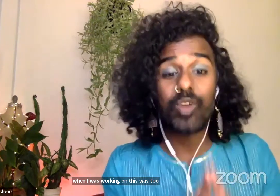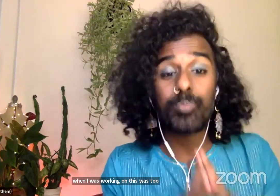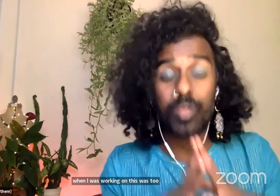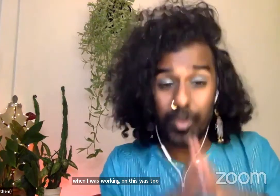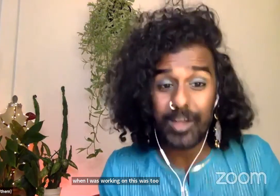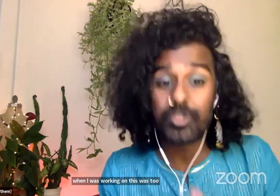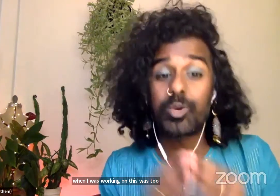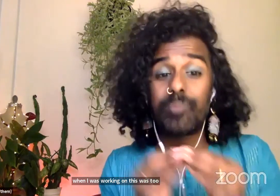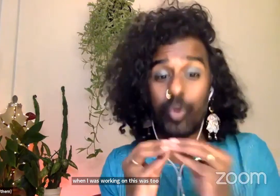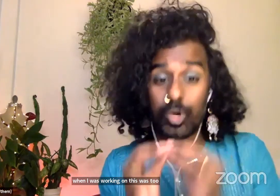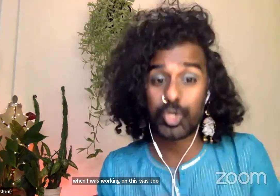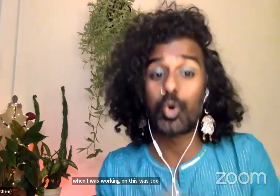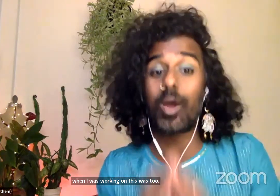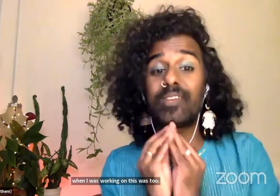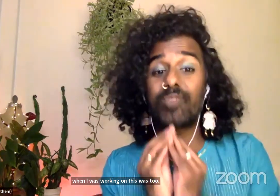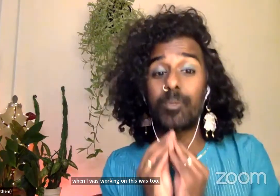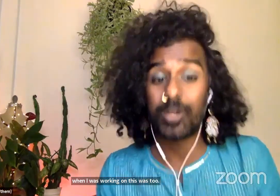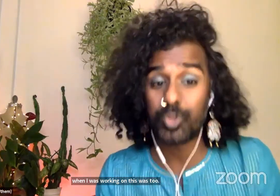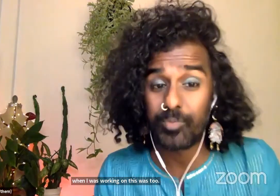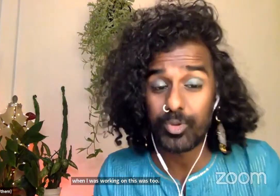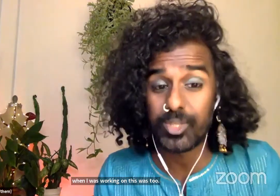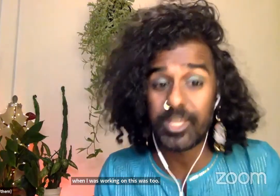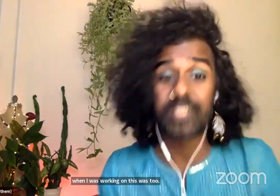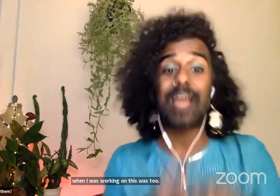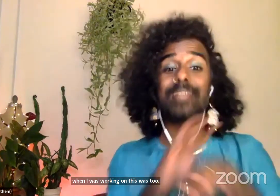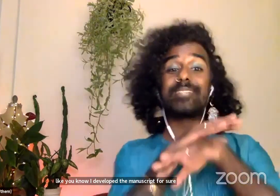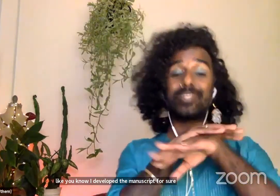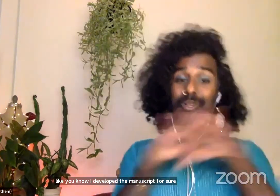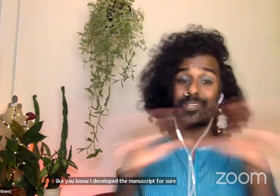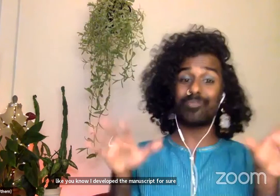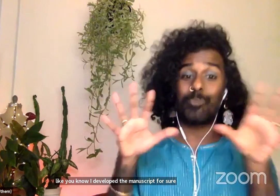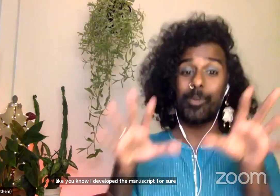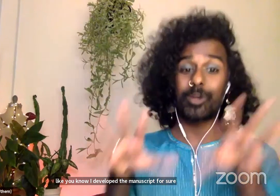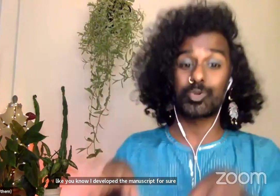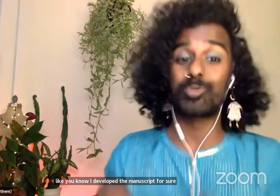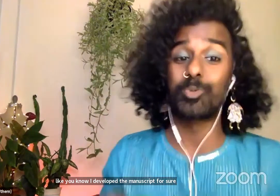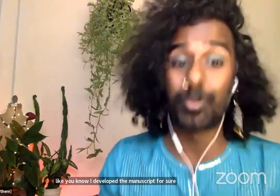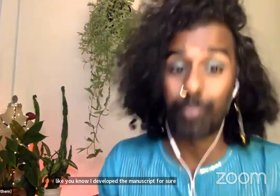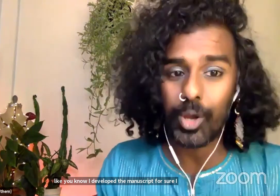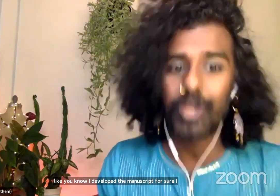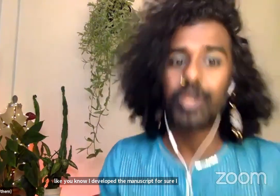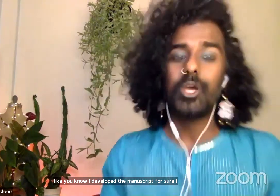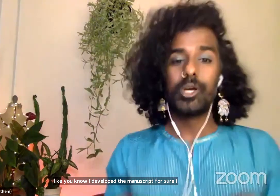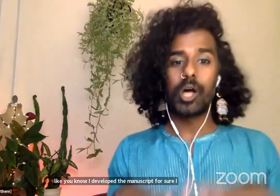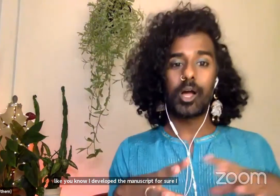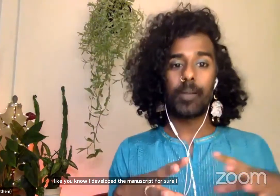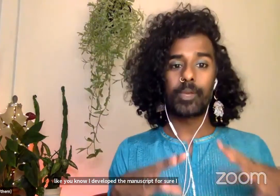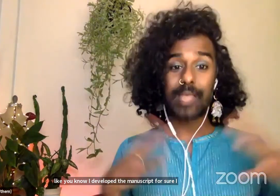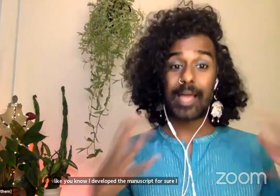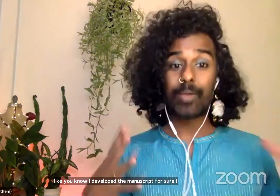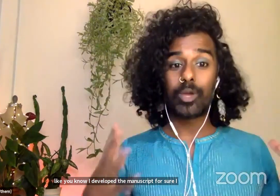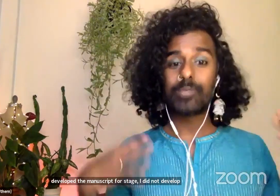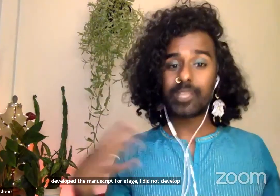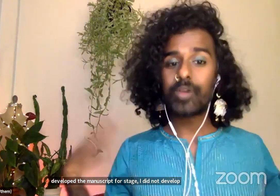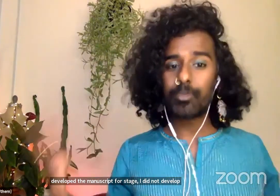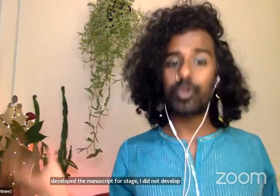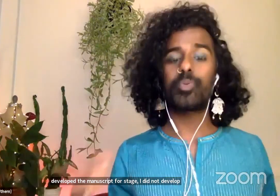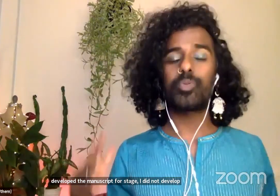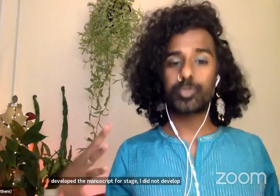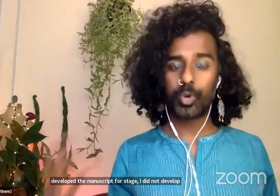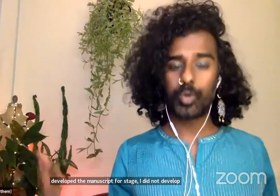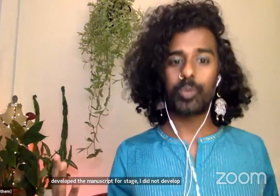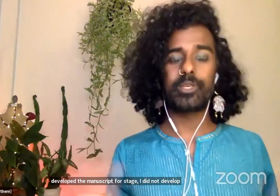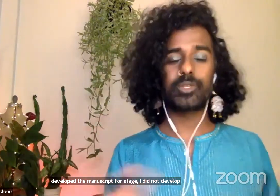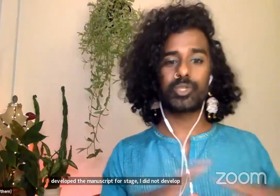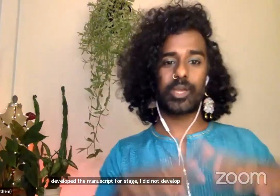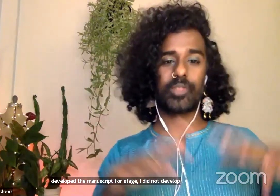I developed the manuscript for a show. I developed the manuscript for stage. I did not develop the manuscript to be a book, because I was like, okay, I'm going to put